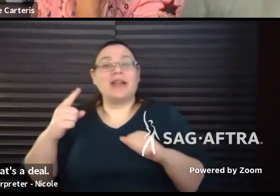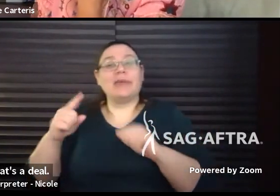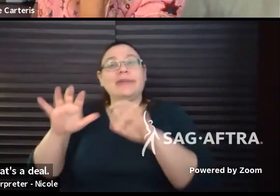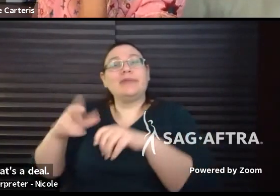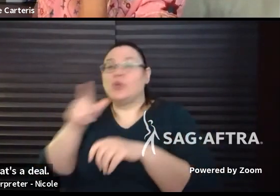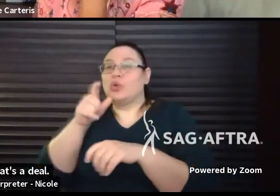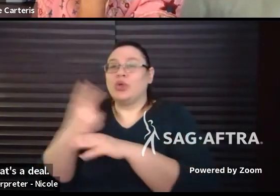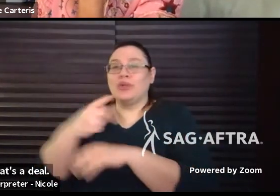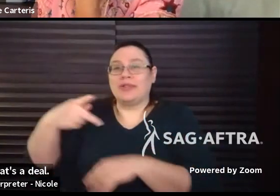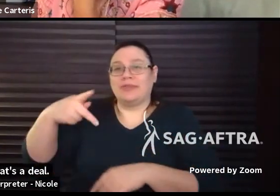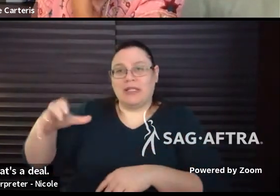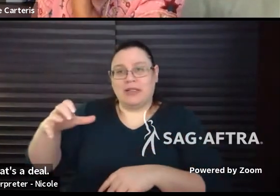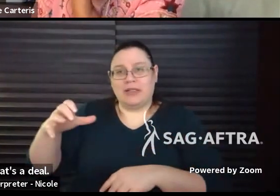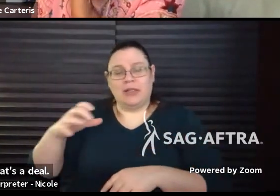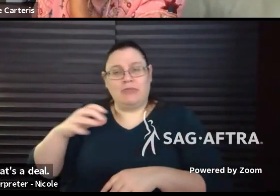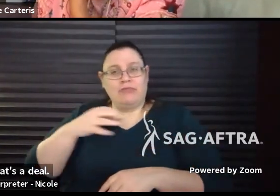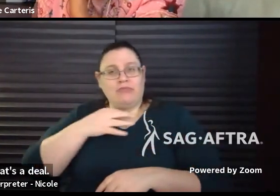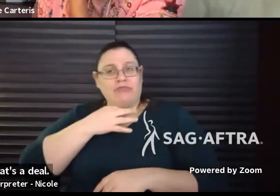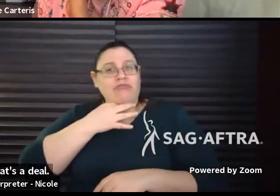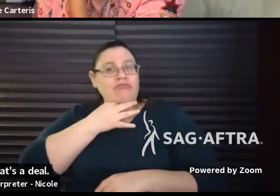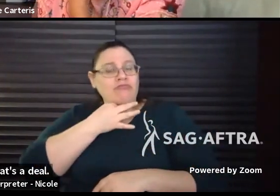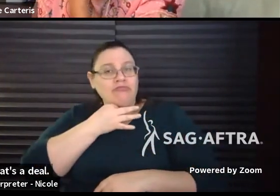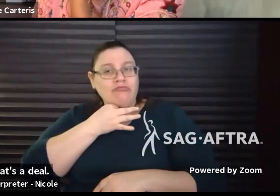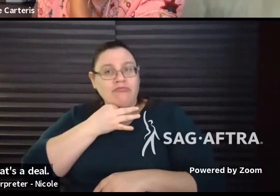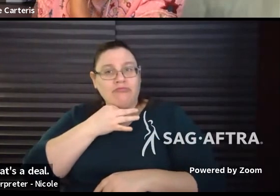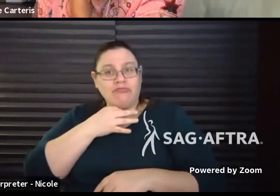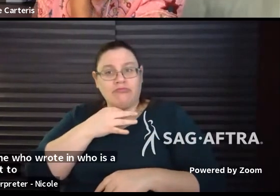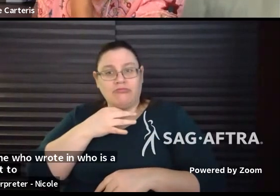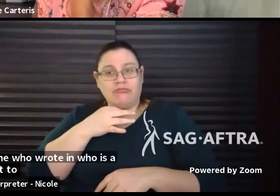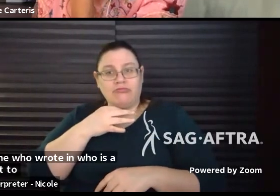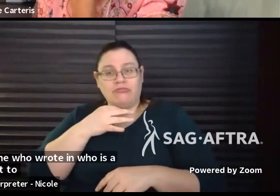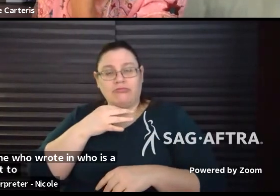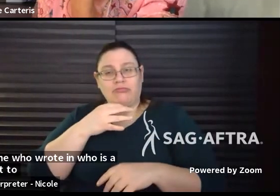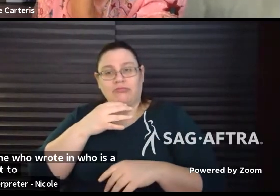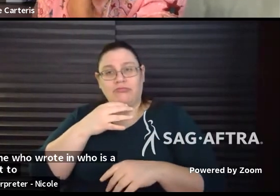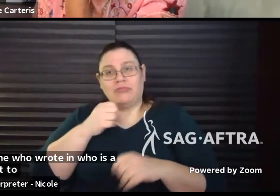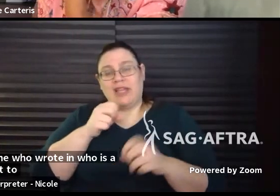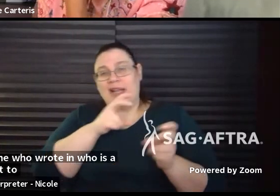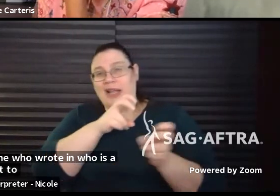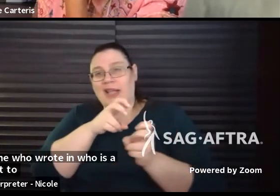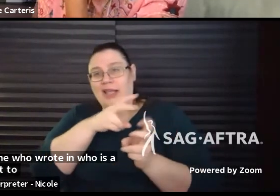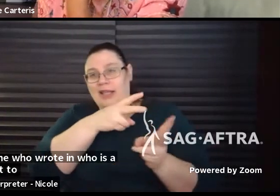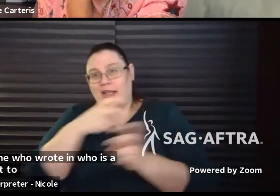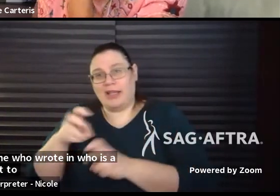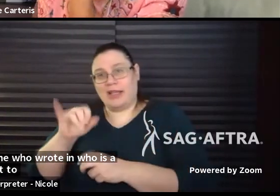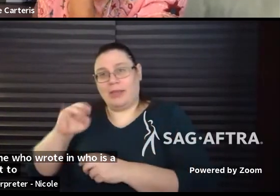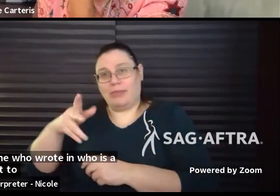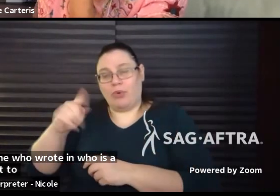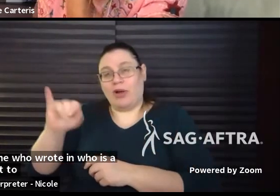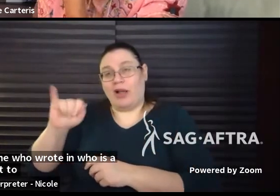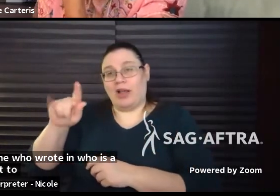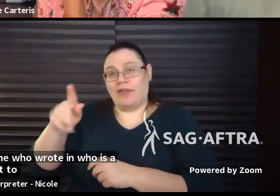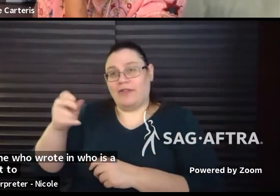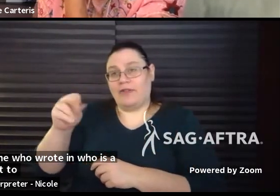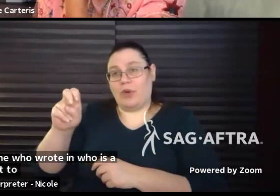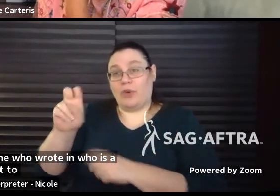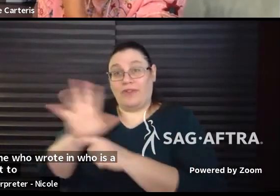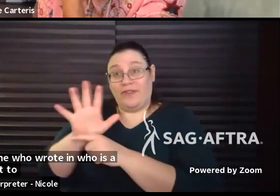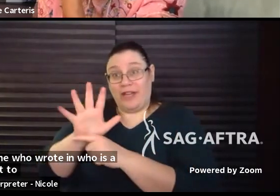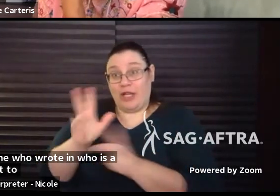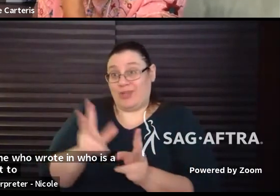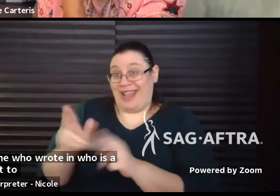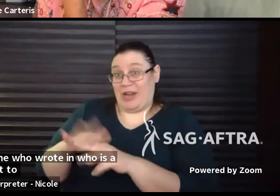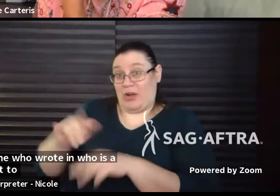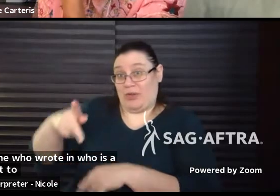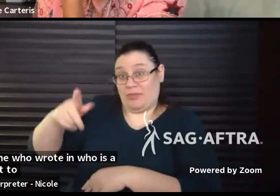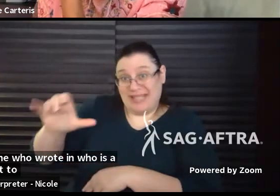user, and they want to know if they can import iPhone videos and then edit on a PC, and are there